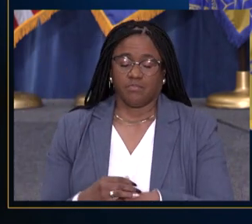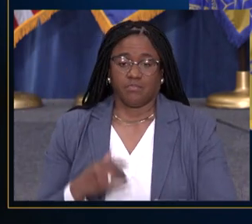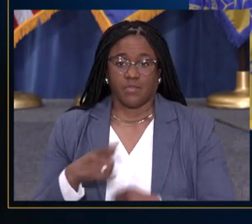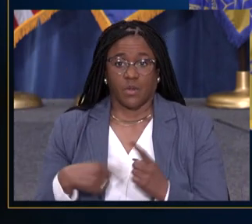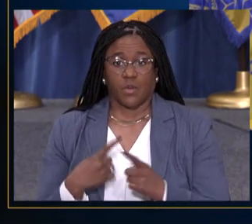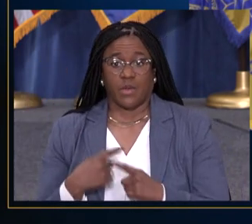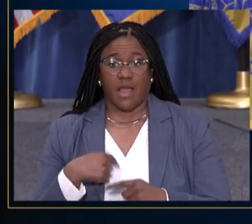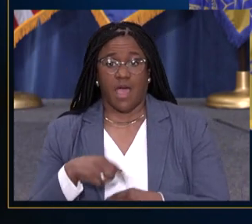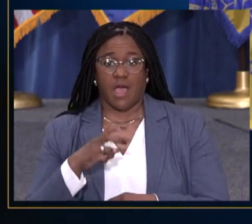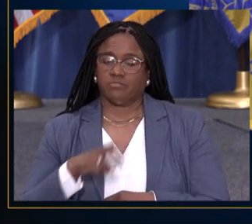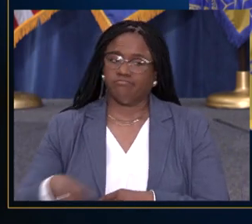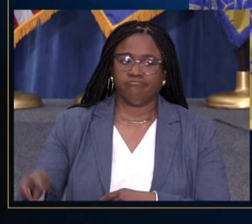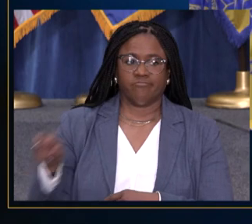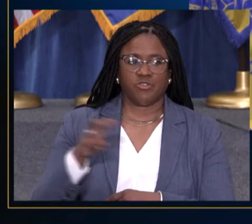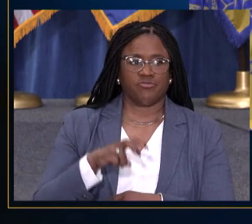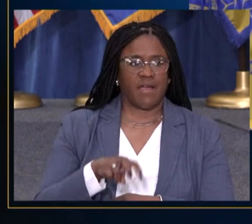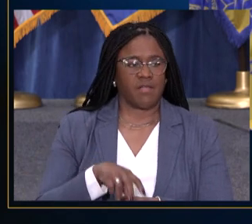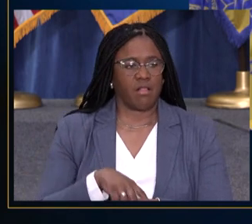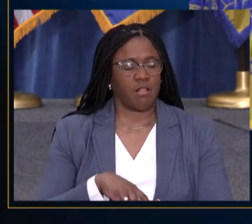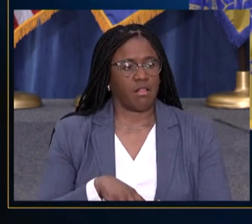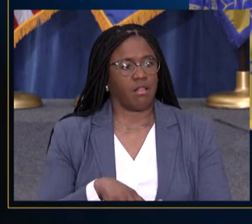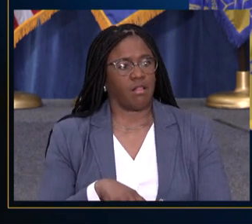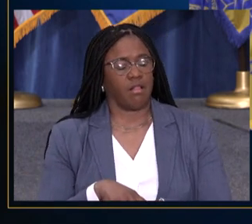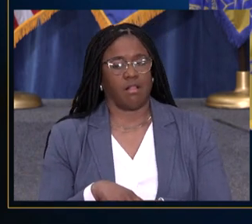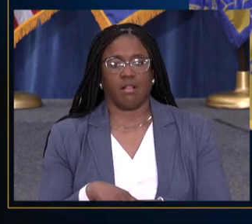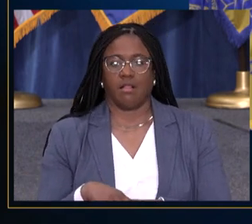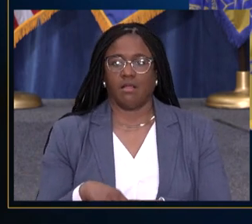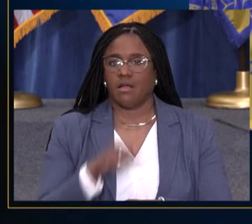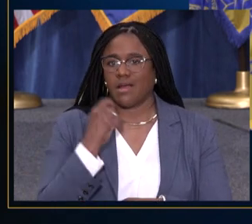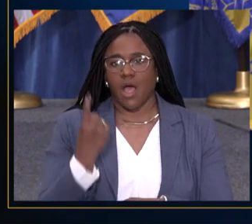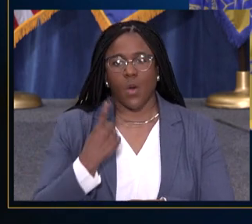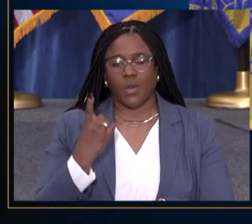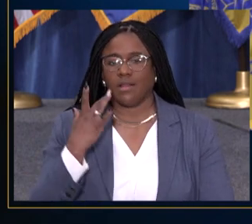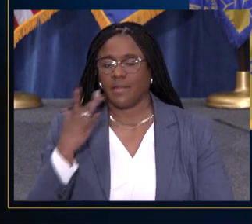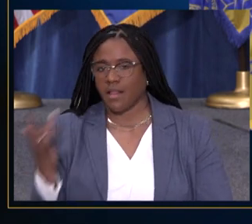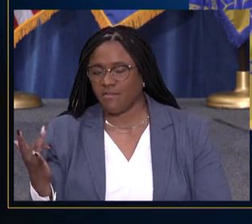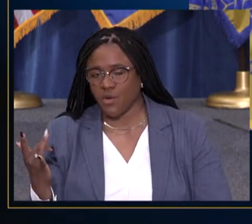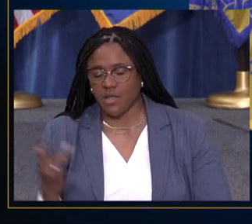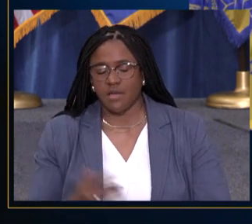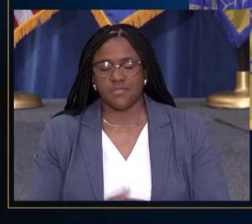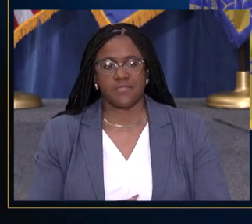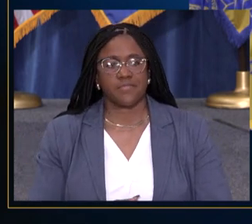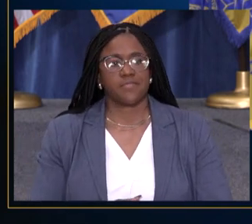travel throughout the country, not just in my state of California,